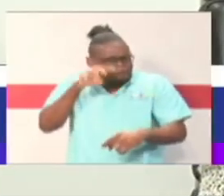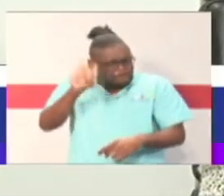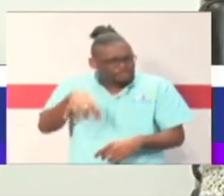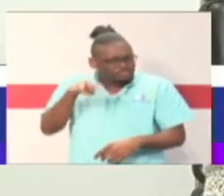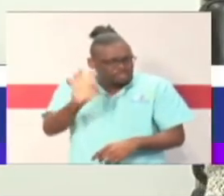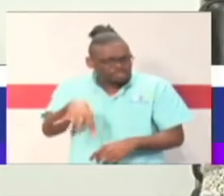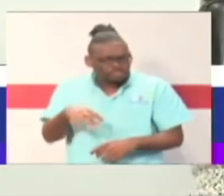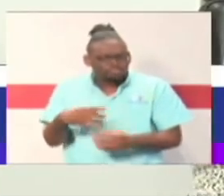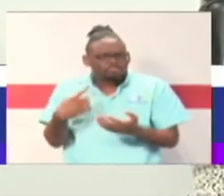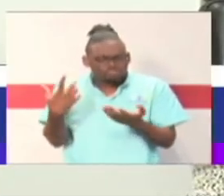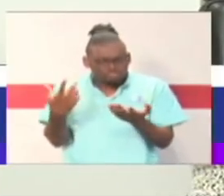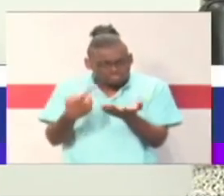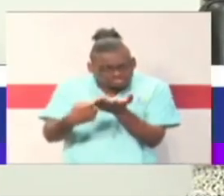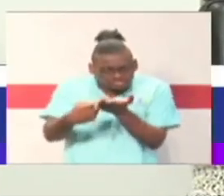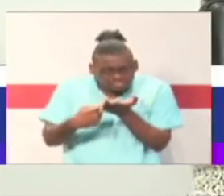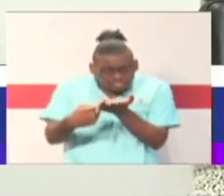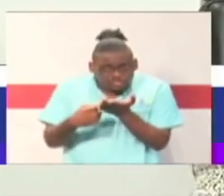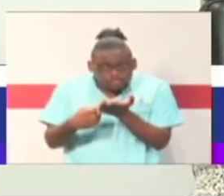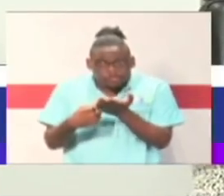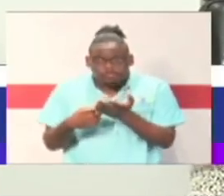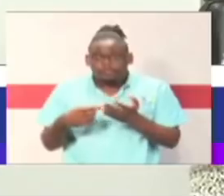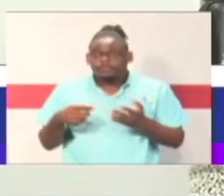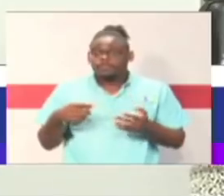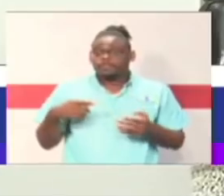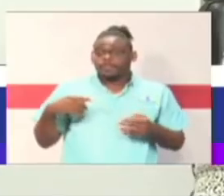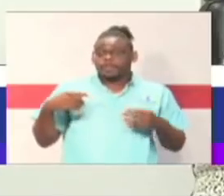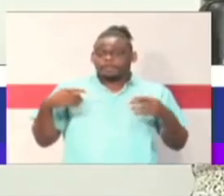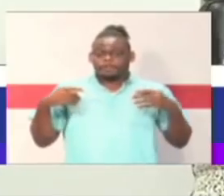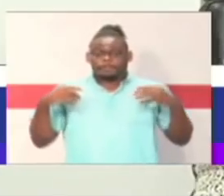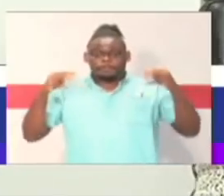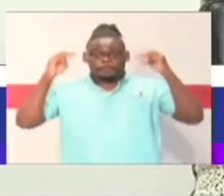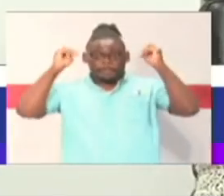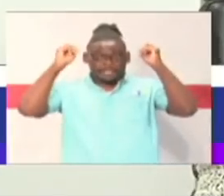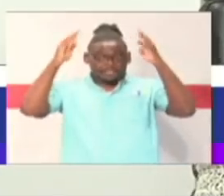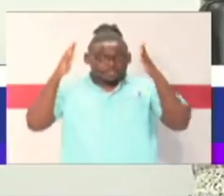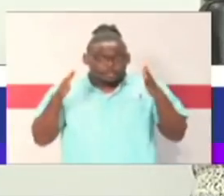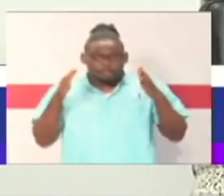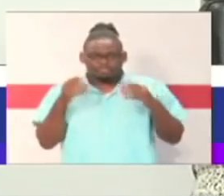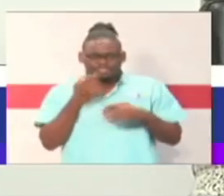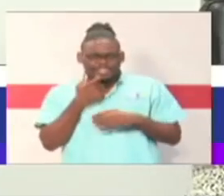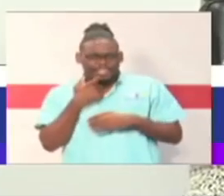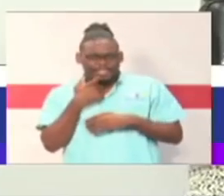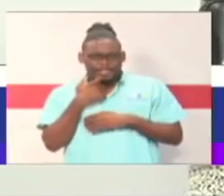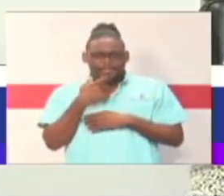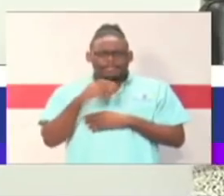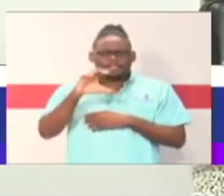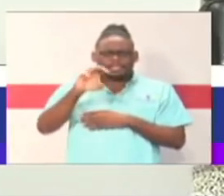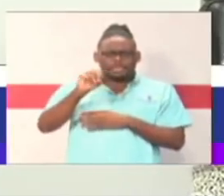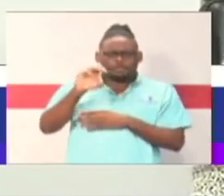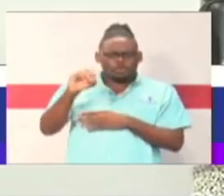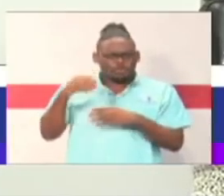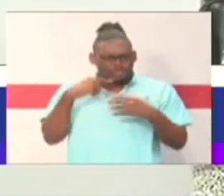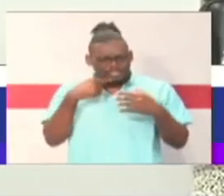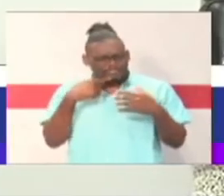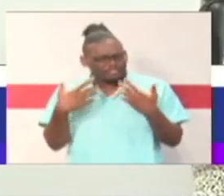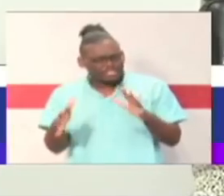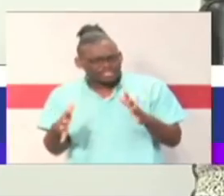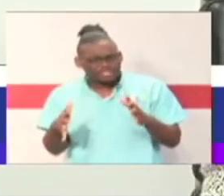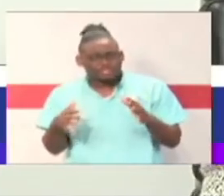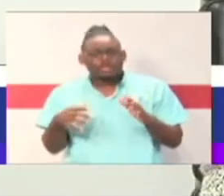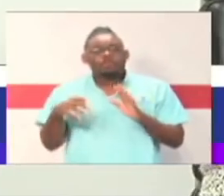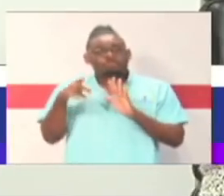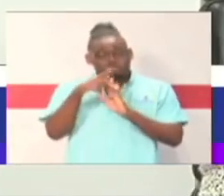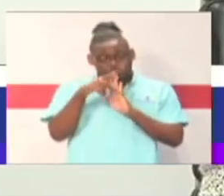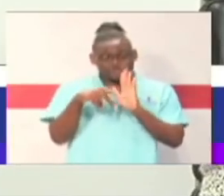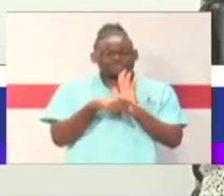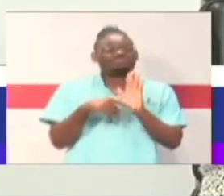the Honourable Minister would have indicated, as well as the CMO, this is a policy decision and one involving legislation. So it's a